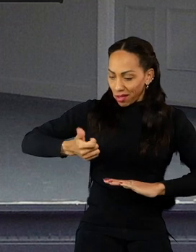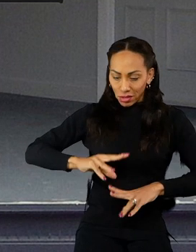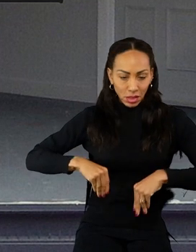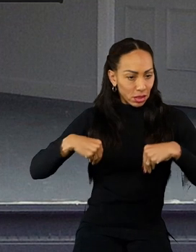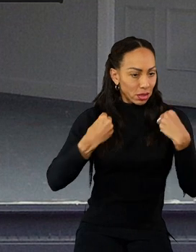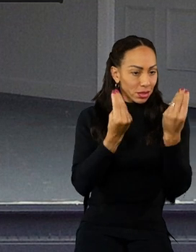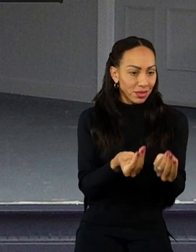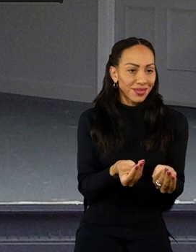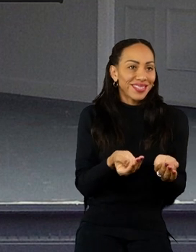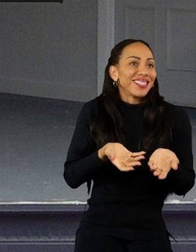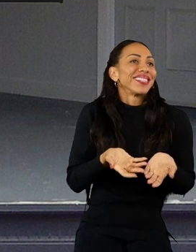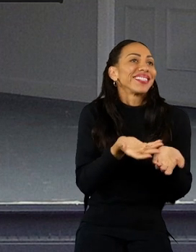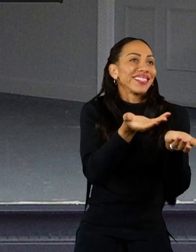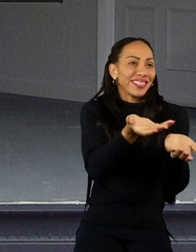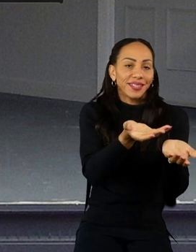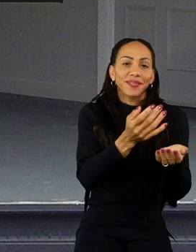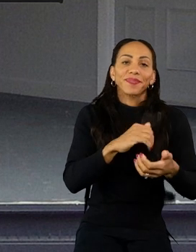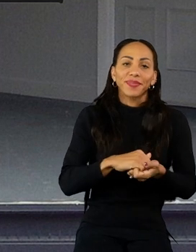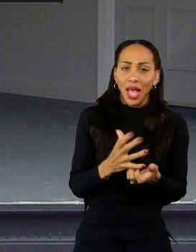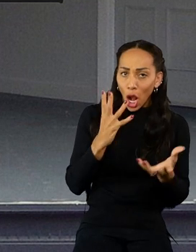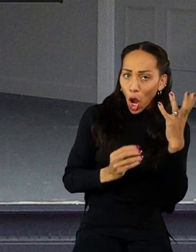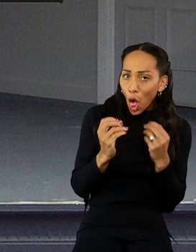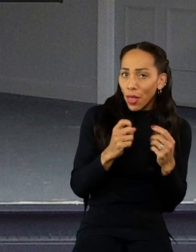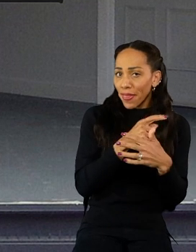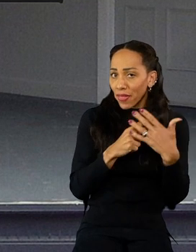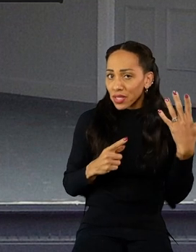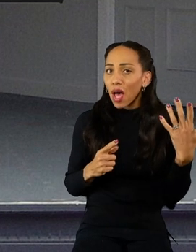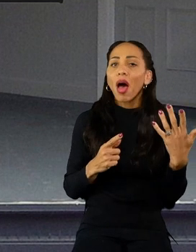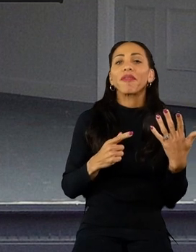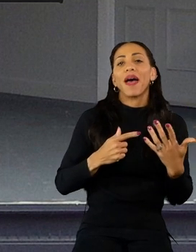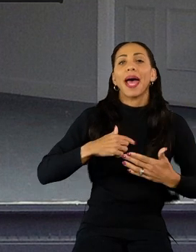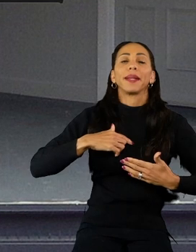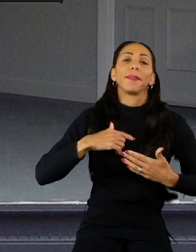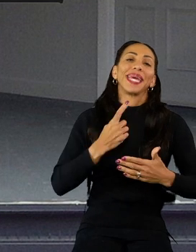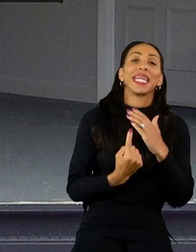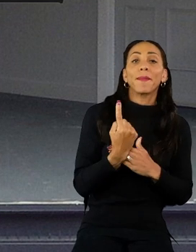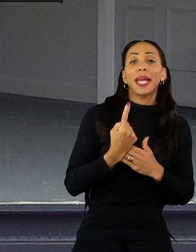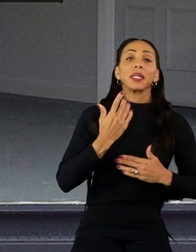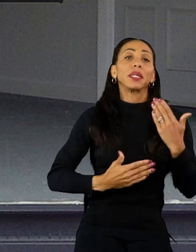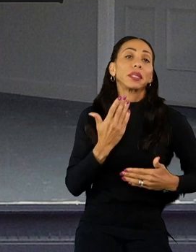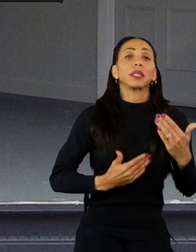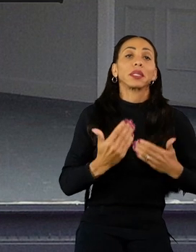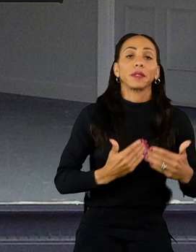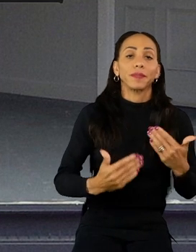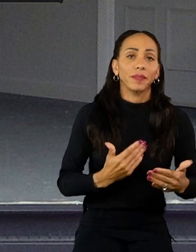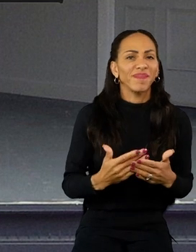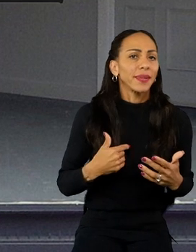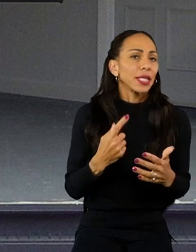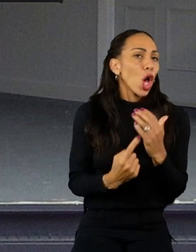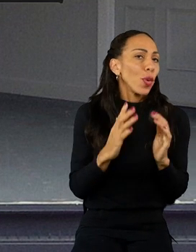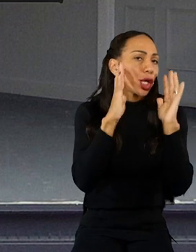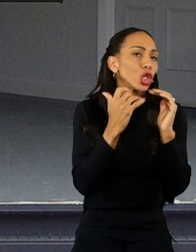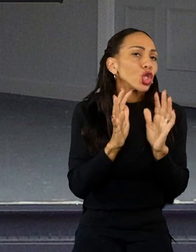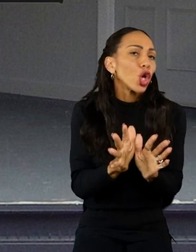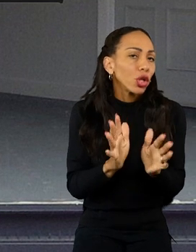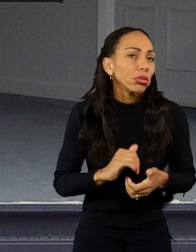be able to really bring the skills that they need and to learn the other stuff and to be able to really like run with